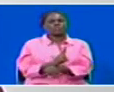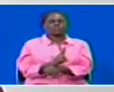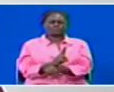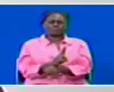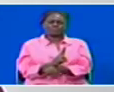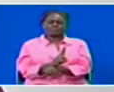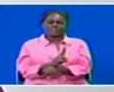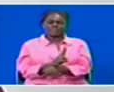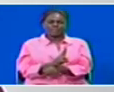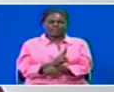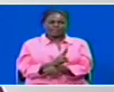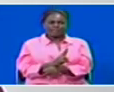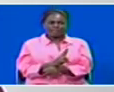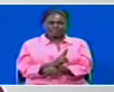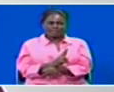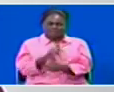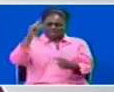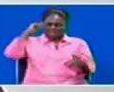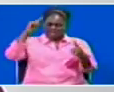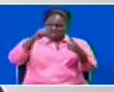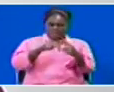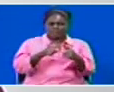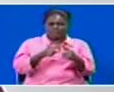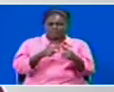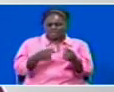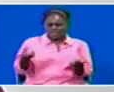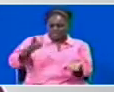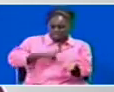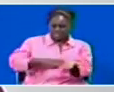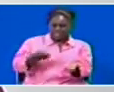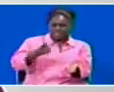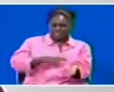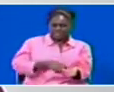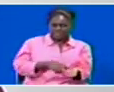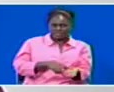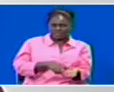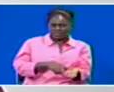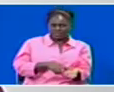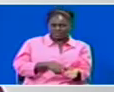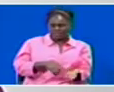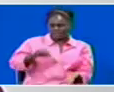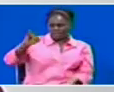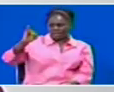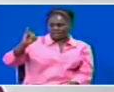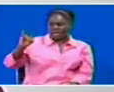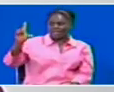So, for the purposes of registration, the